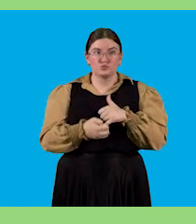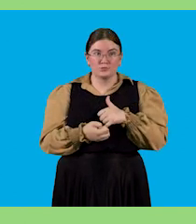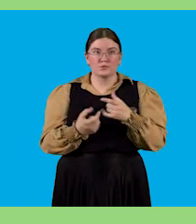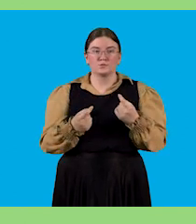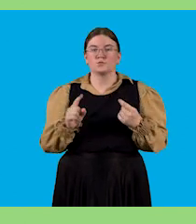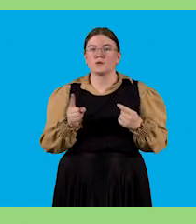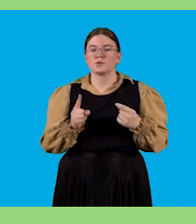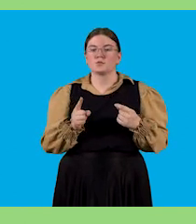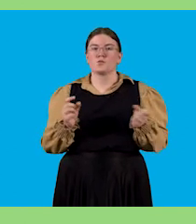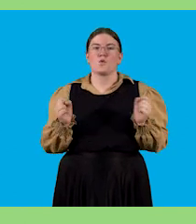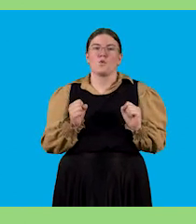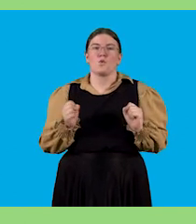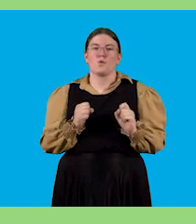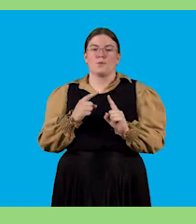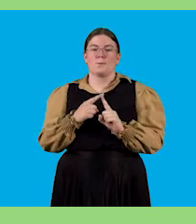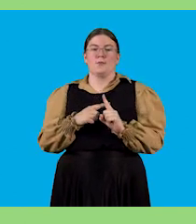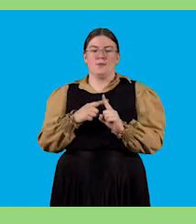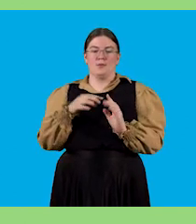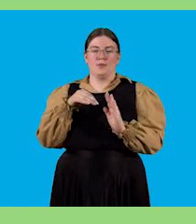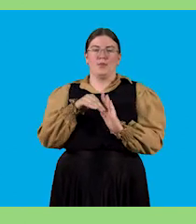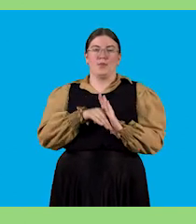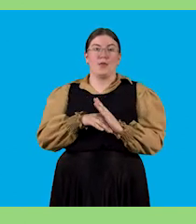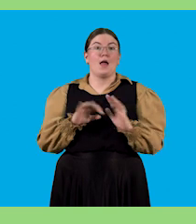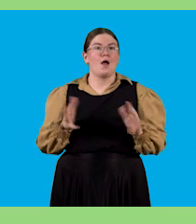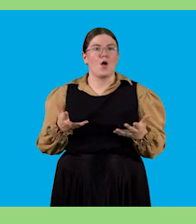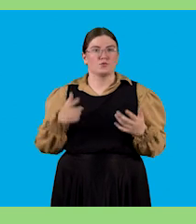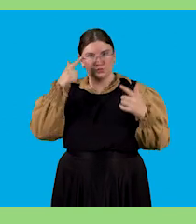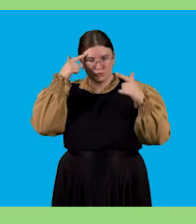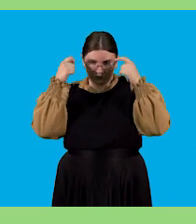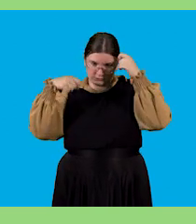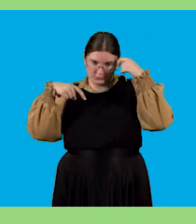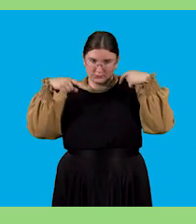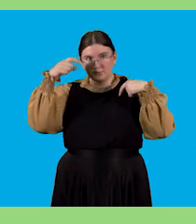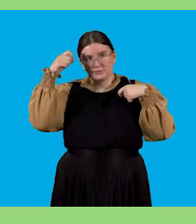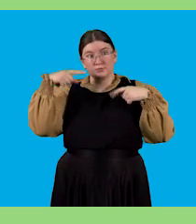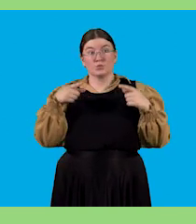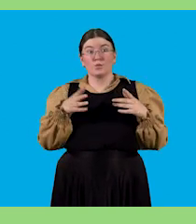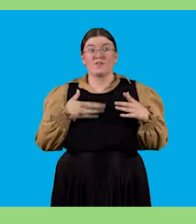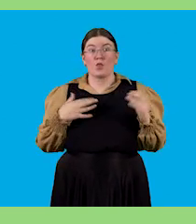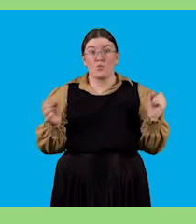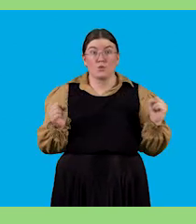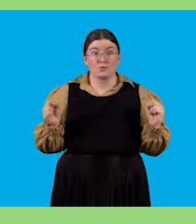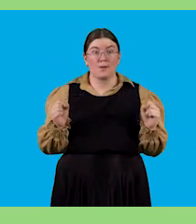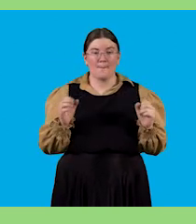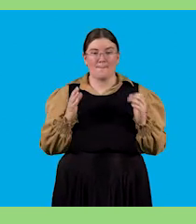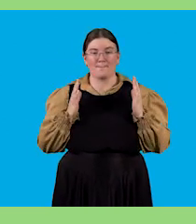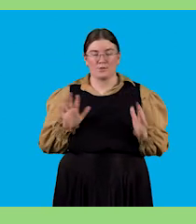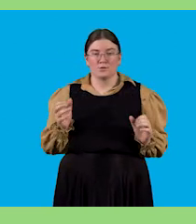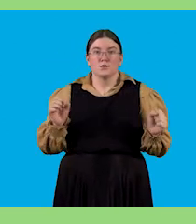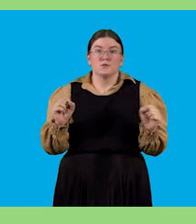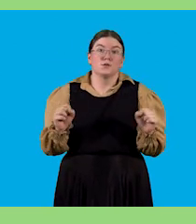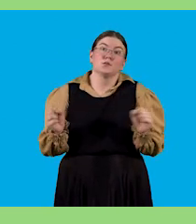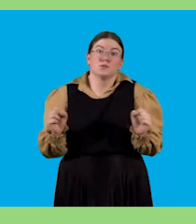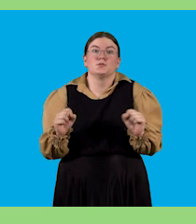increased sweating. If you are very cold, the body will start to shiver and to